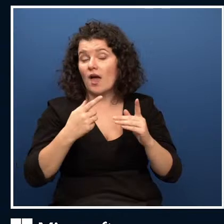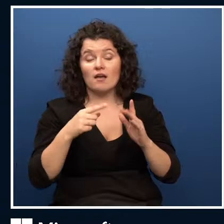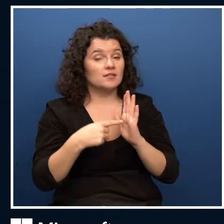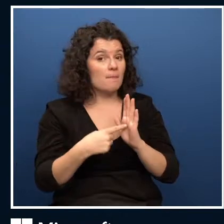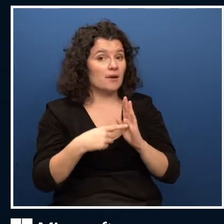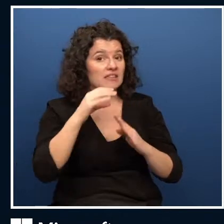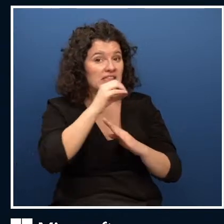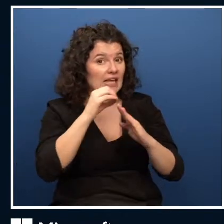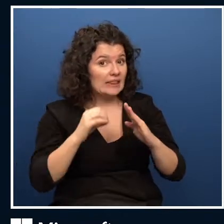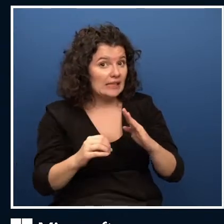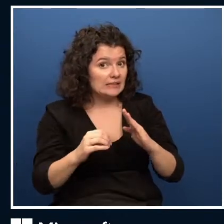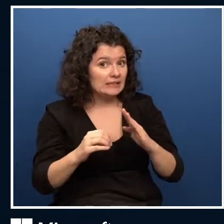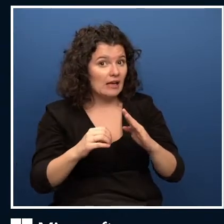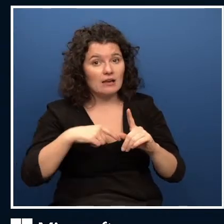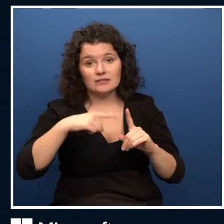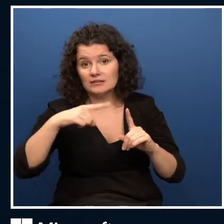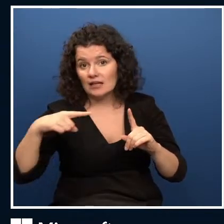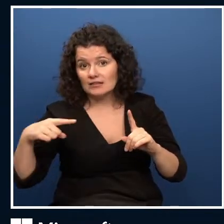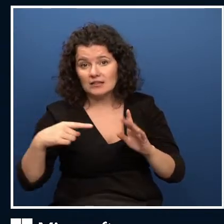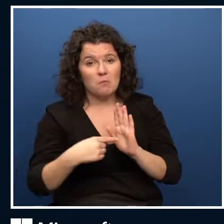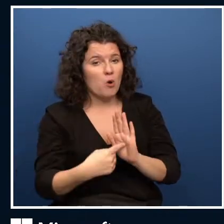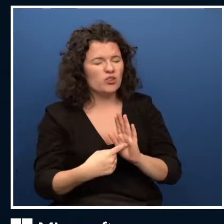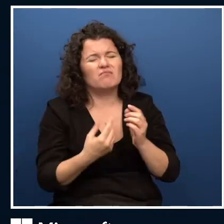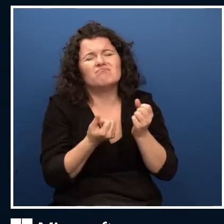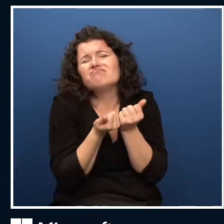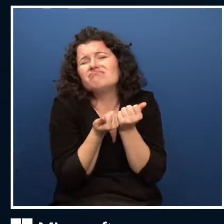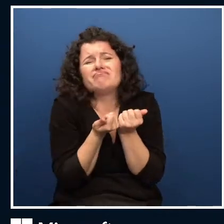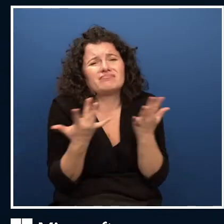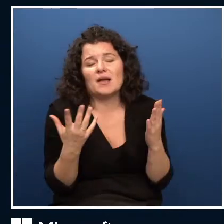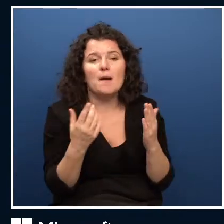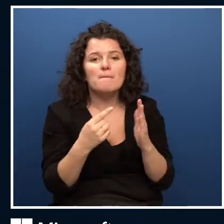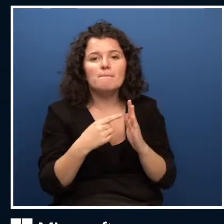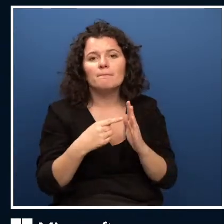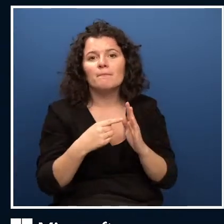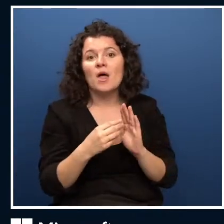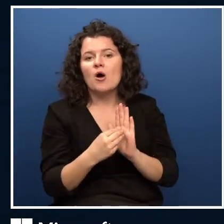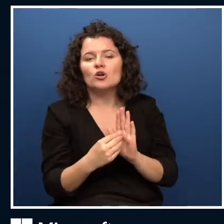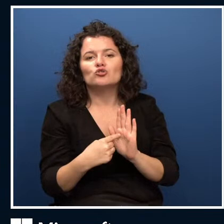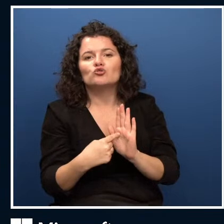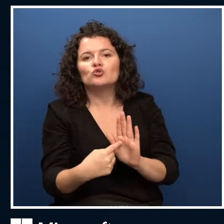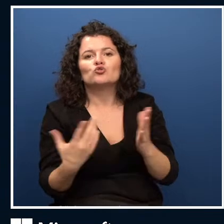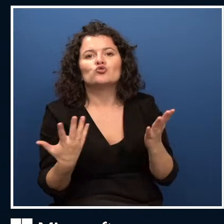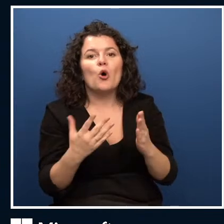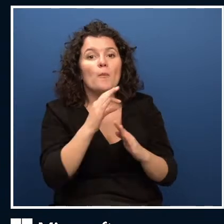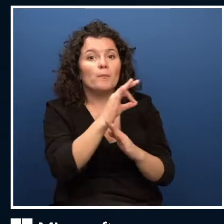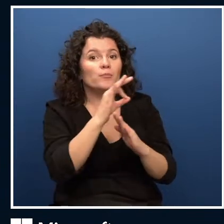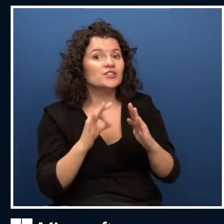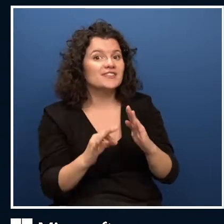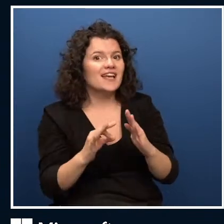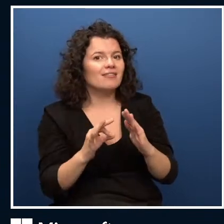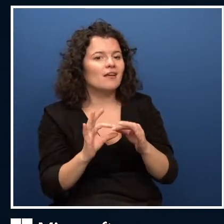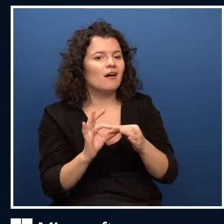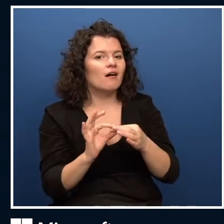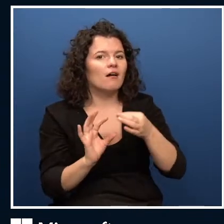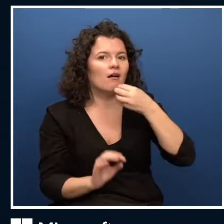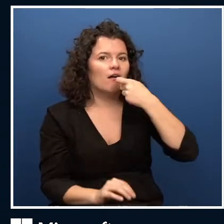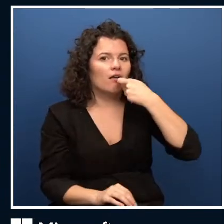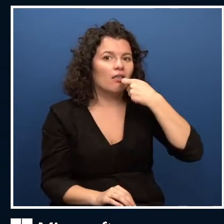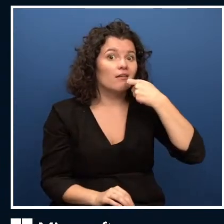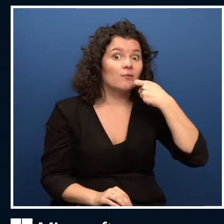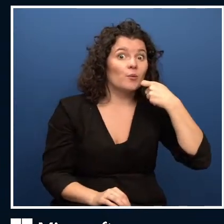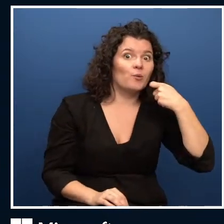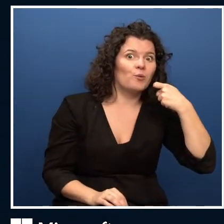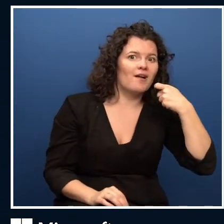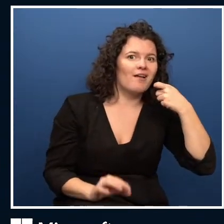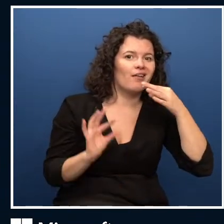You might have thought about this at a stage yourself, that, well, under the hood, AI is just maths, statistics,